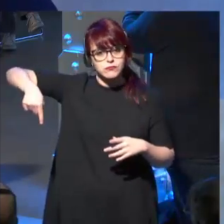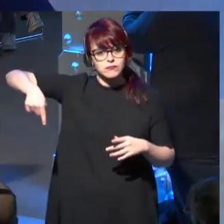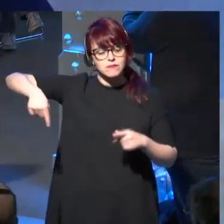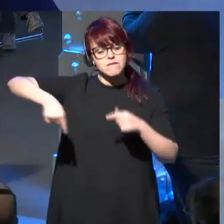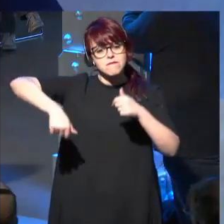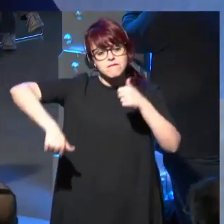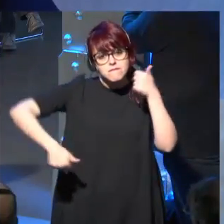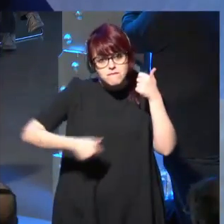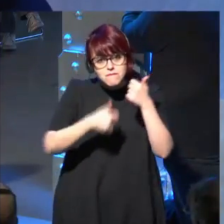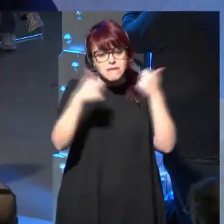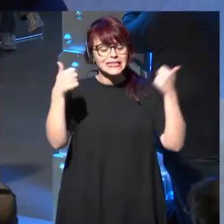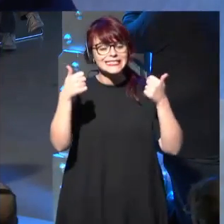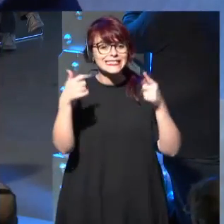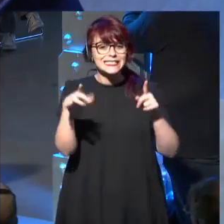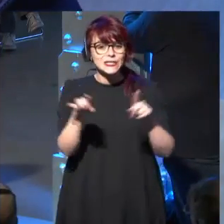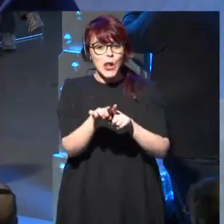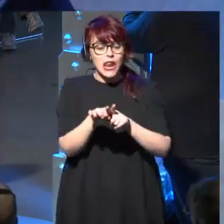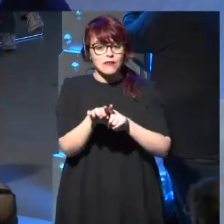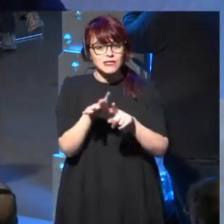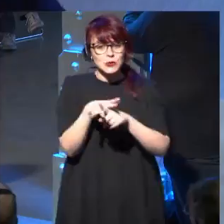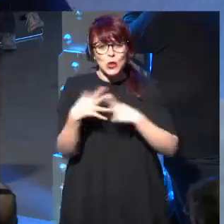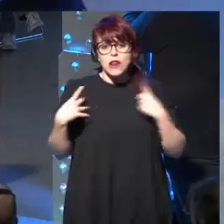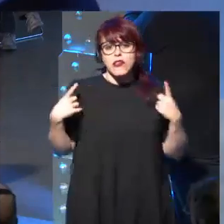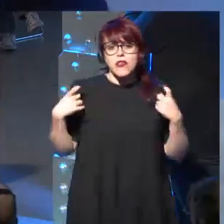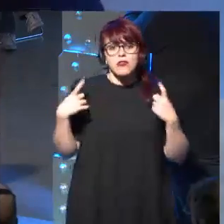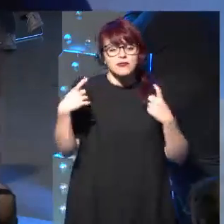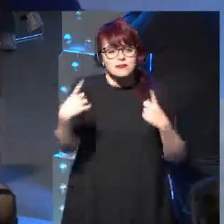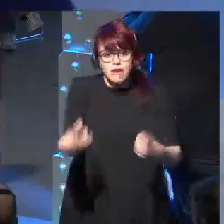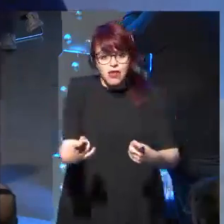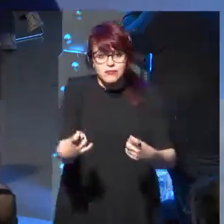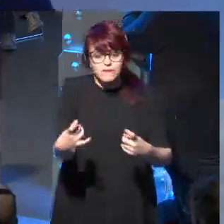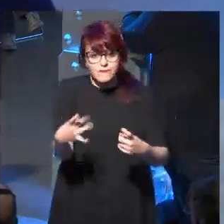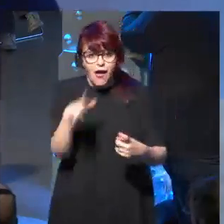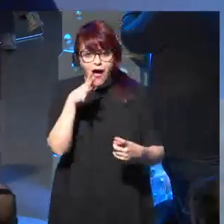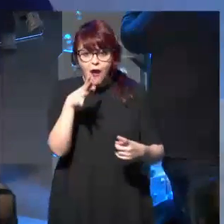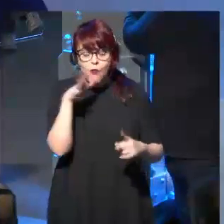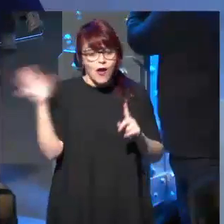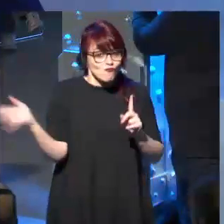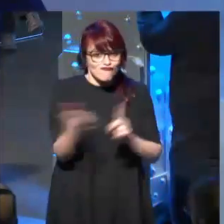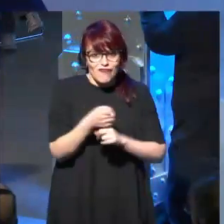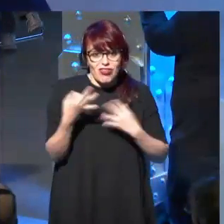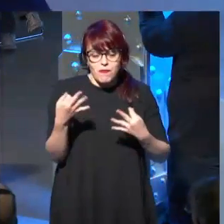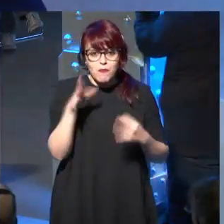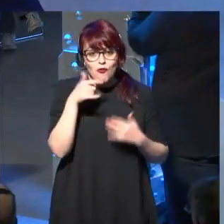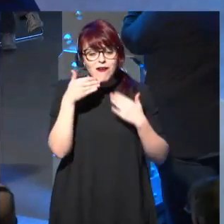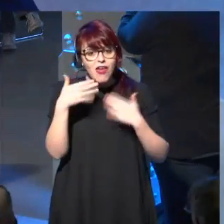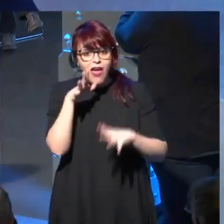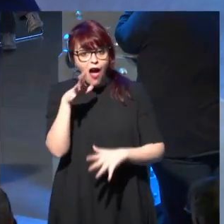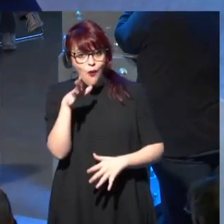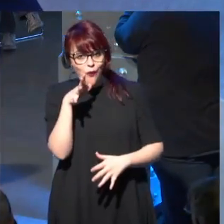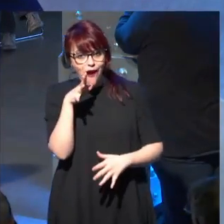wells are overabundance of well. The best example being